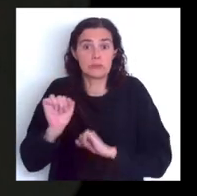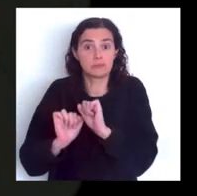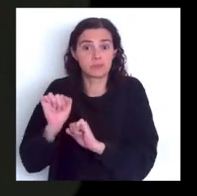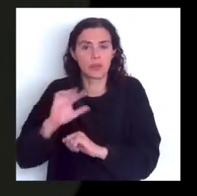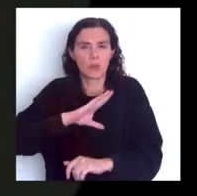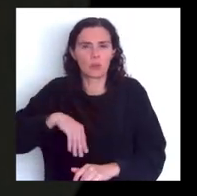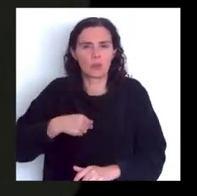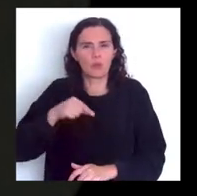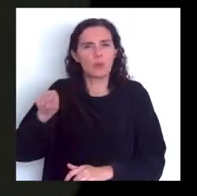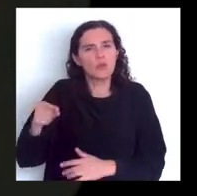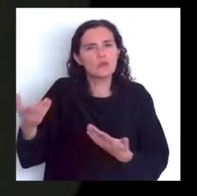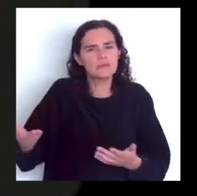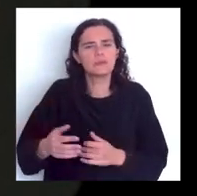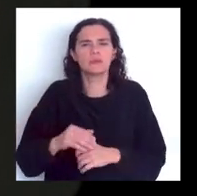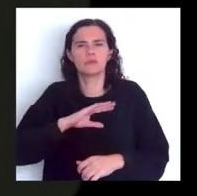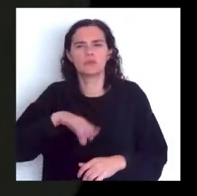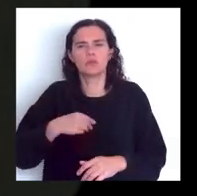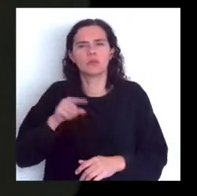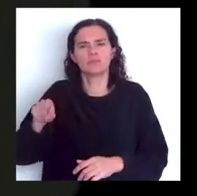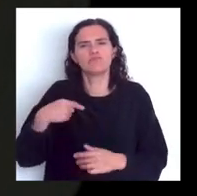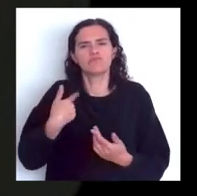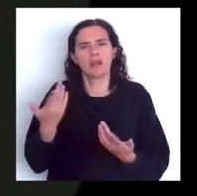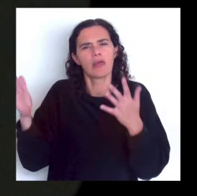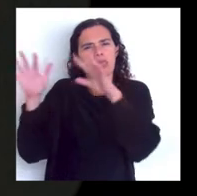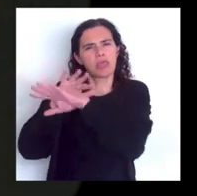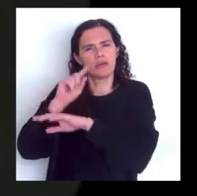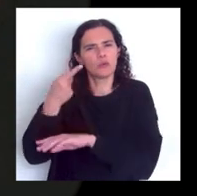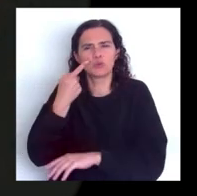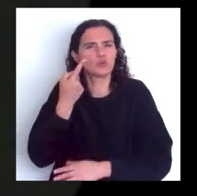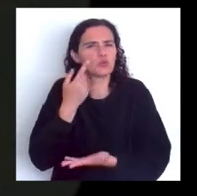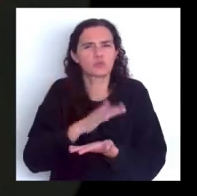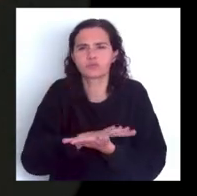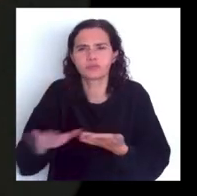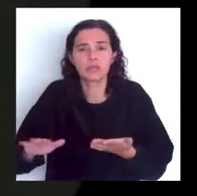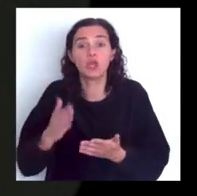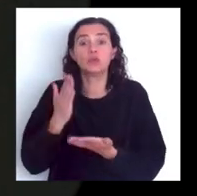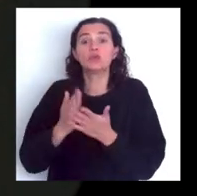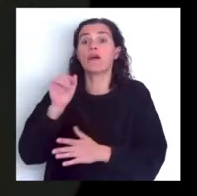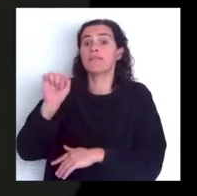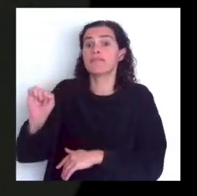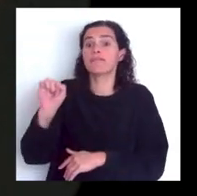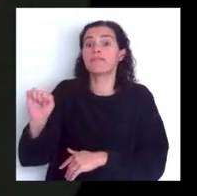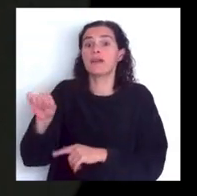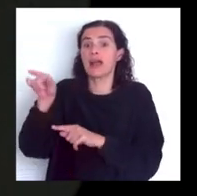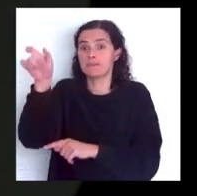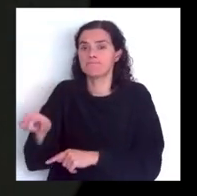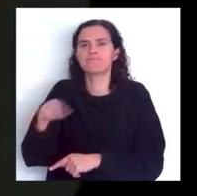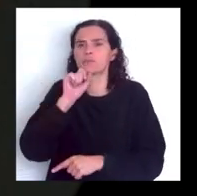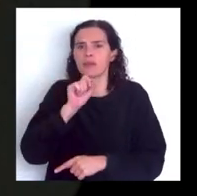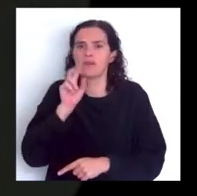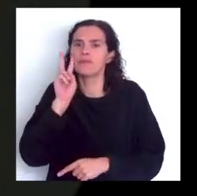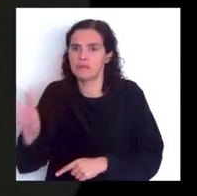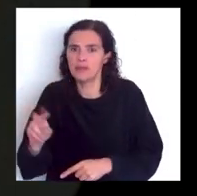are experiencing it in a world which is absolutely occult to us, a world that only